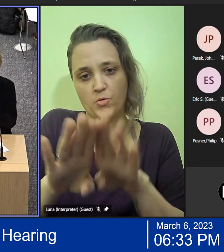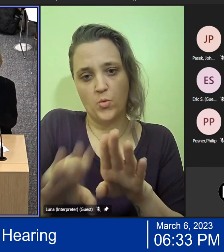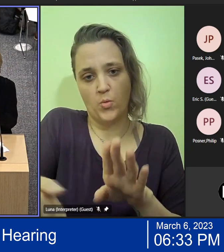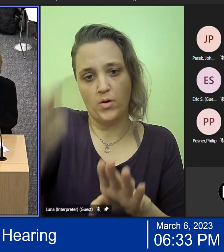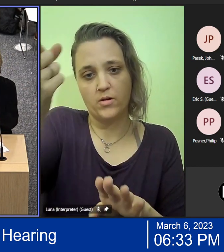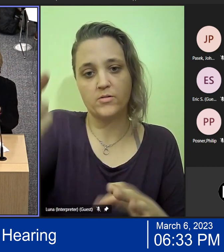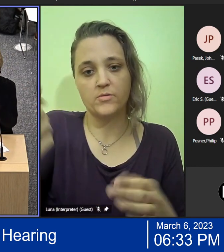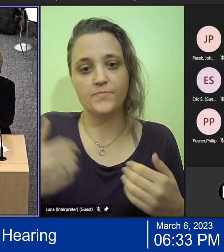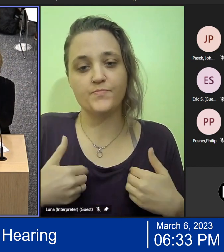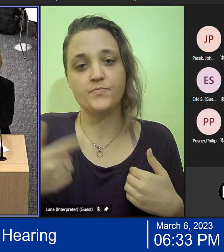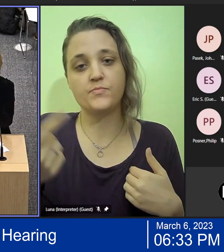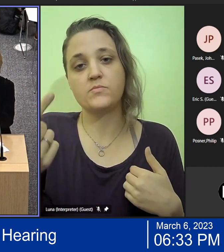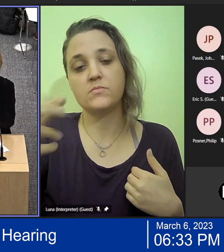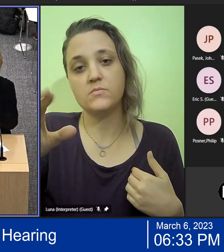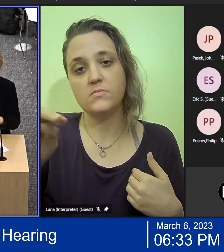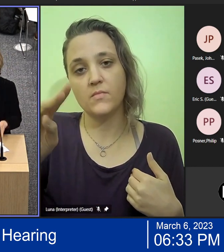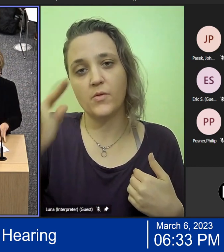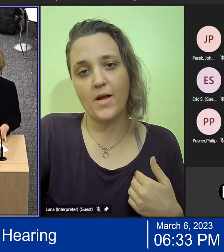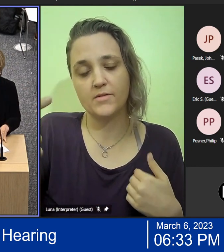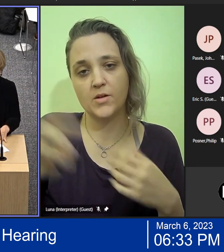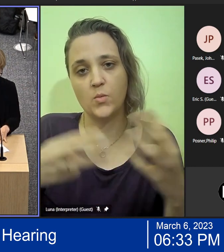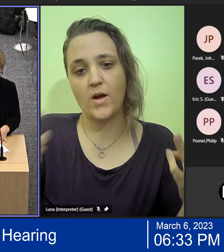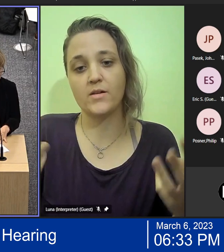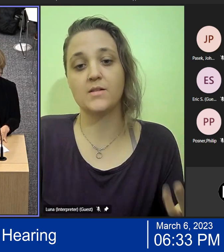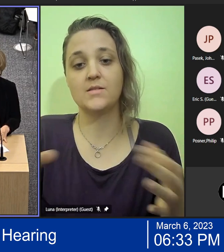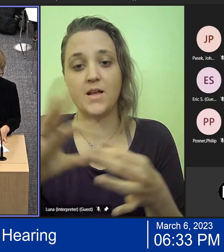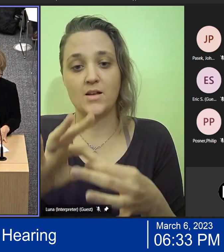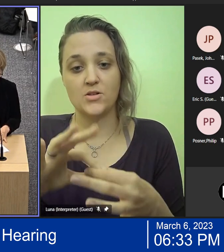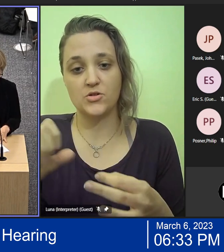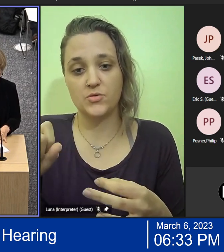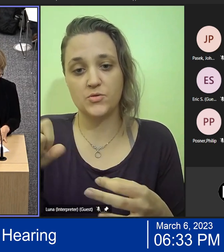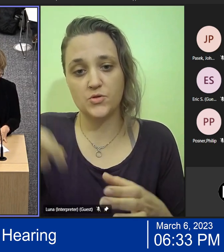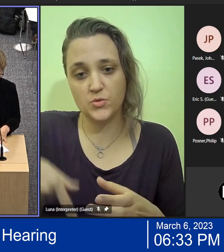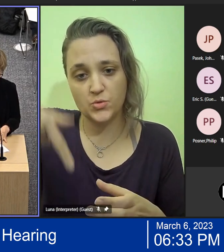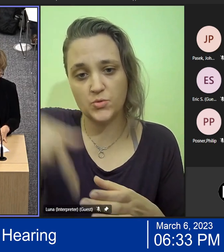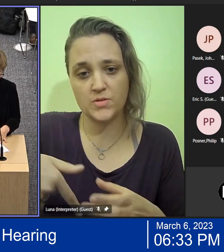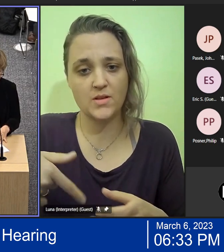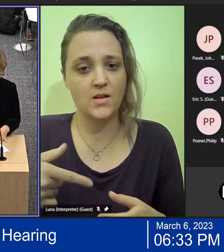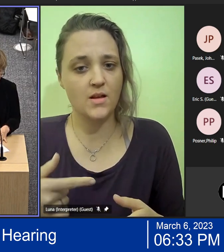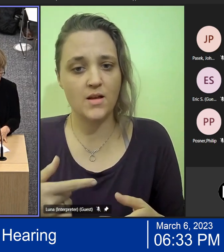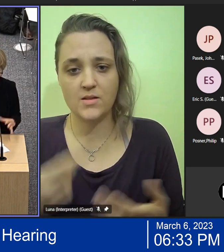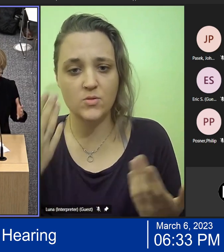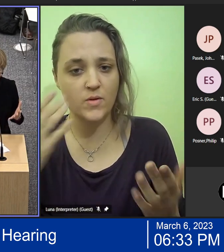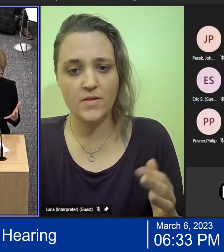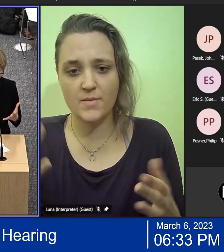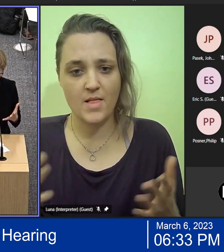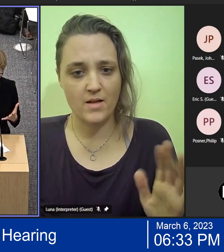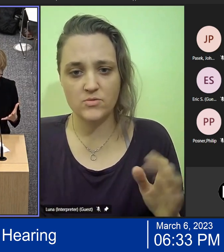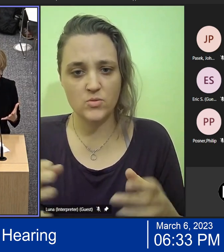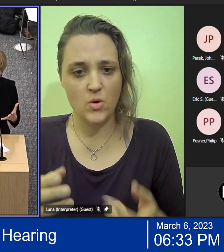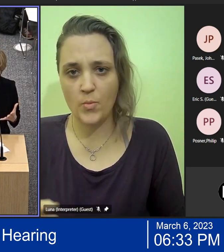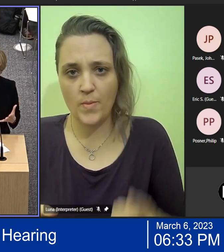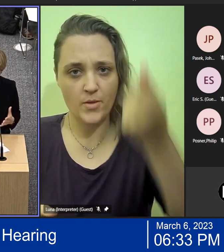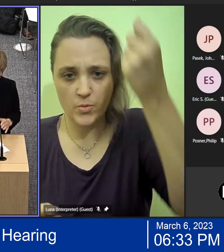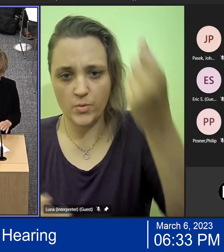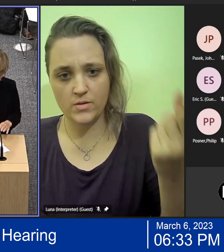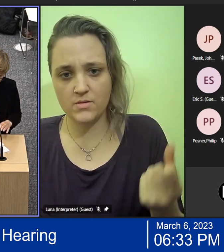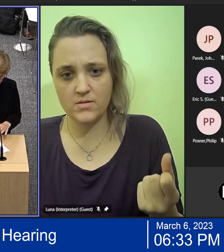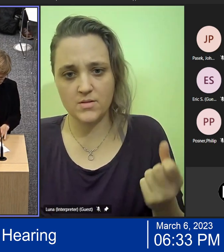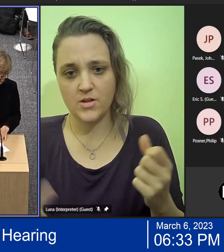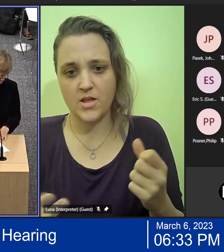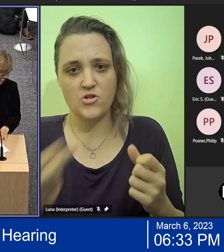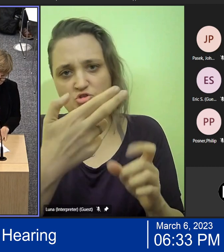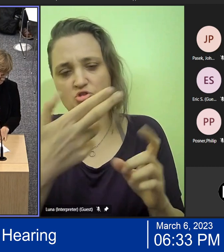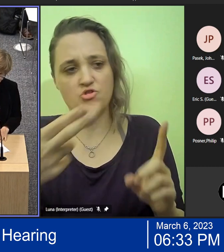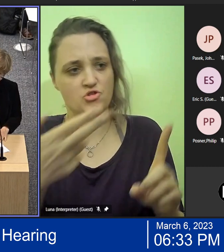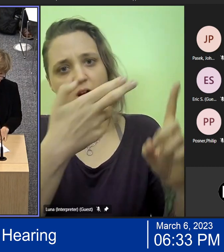where you pull up for the door, you've got a grounding wire attached to where screws have been put in. I don't even know if I would be allowed to open that